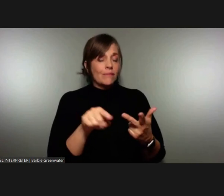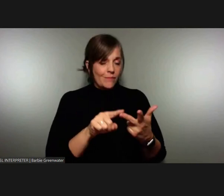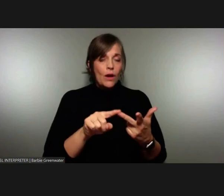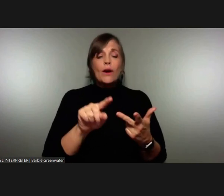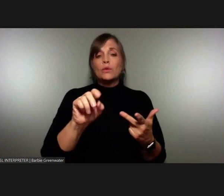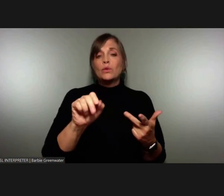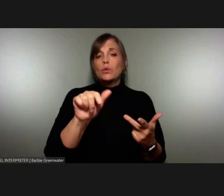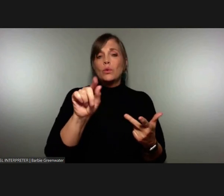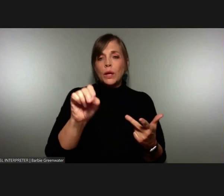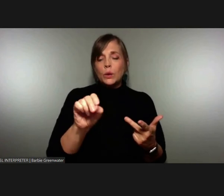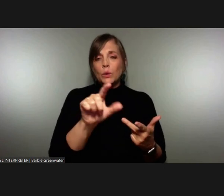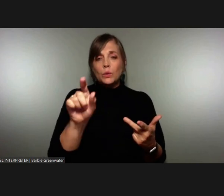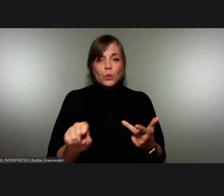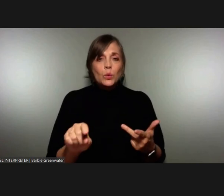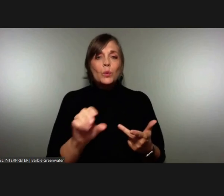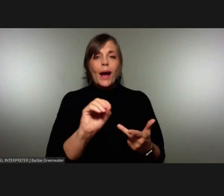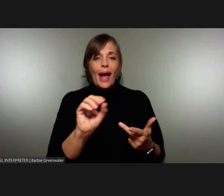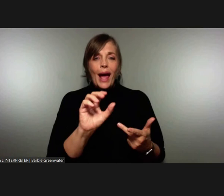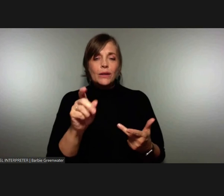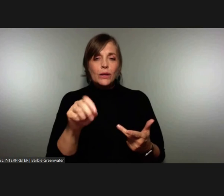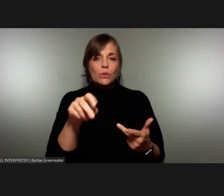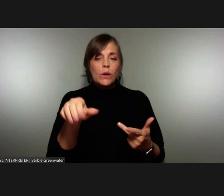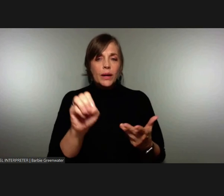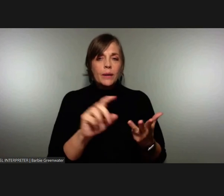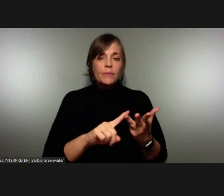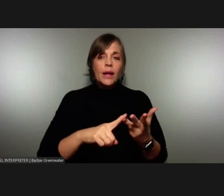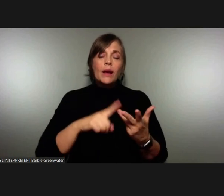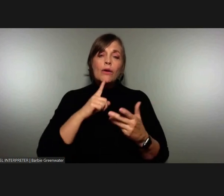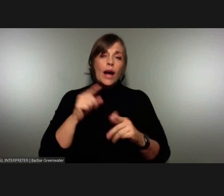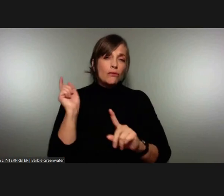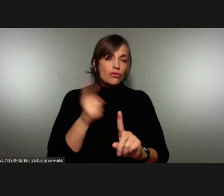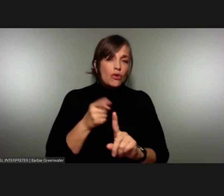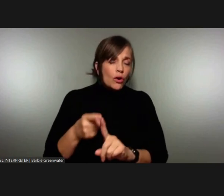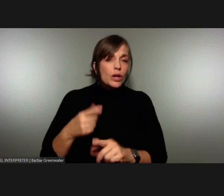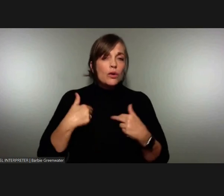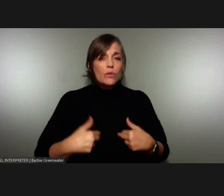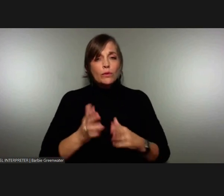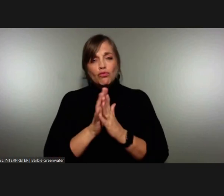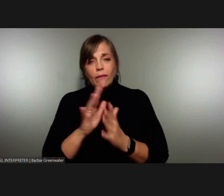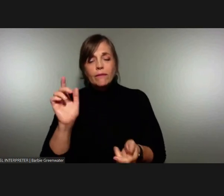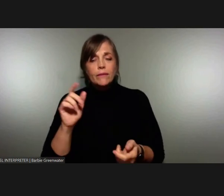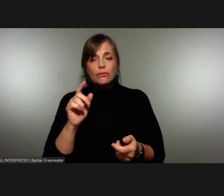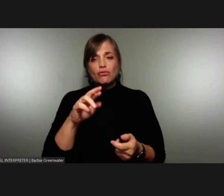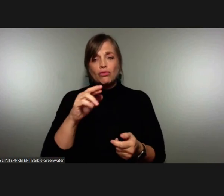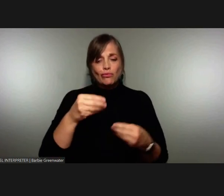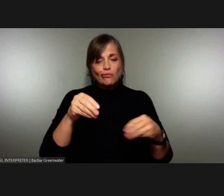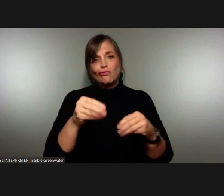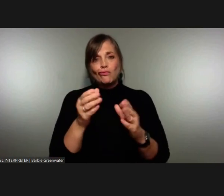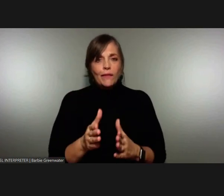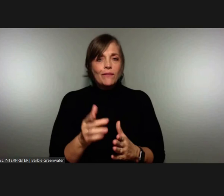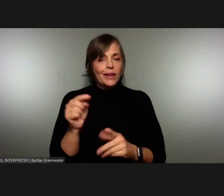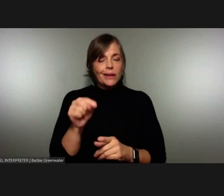and partnering on U.S. Census activity and human trafficking prevention. We're now preparing to coordinate expanded service to